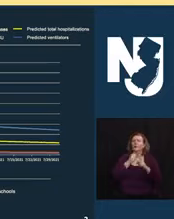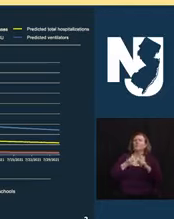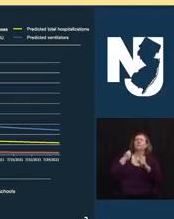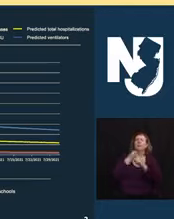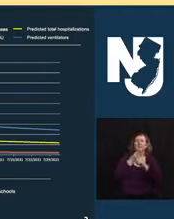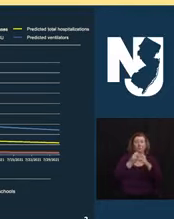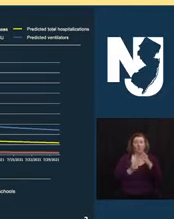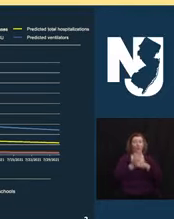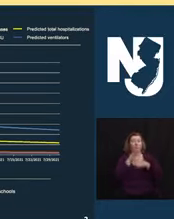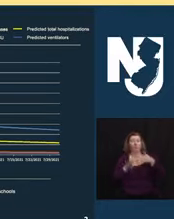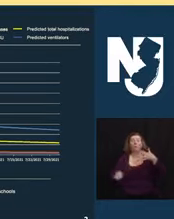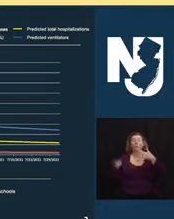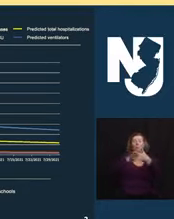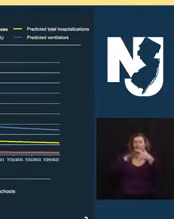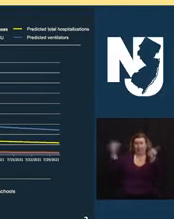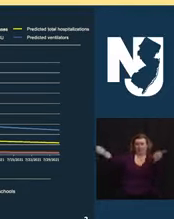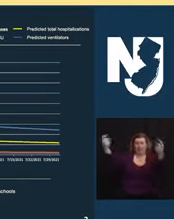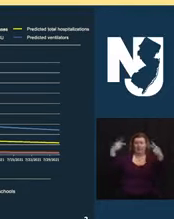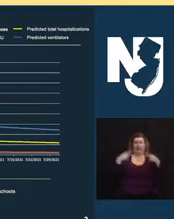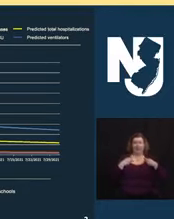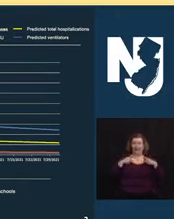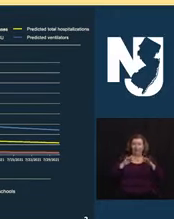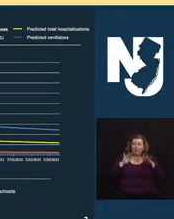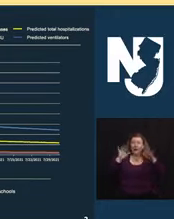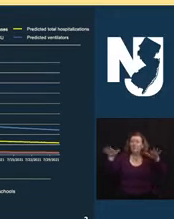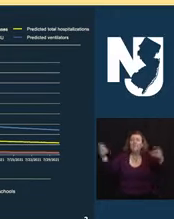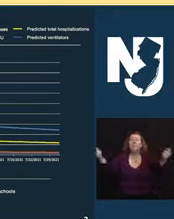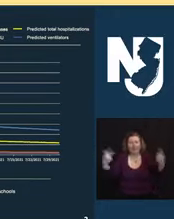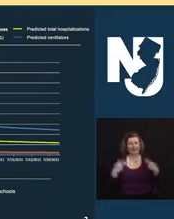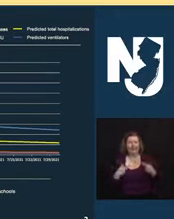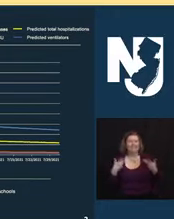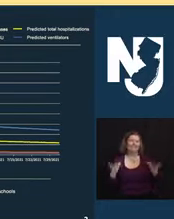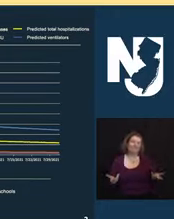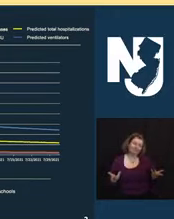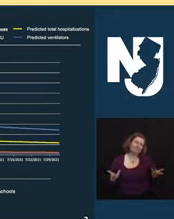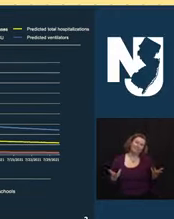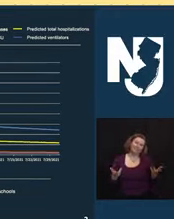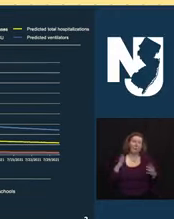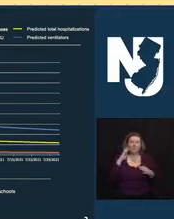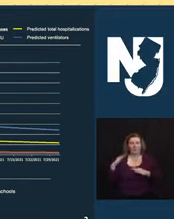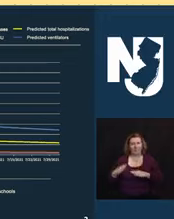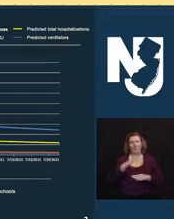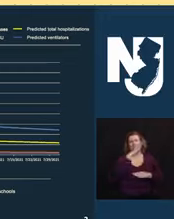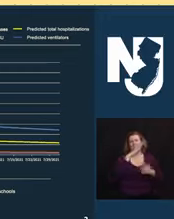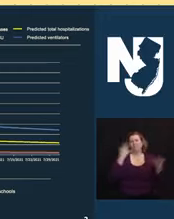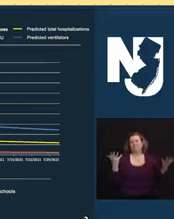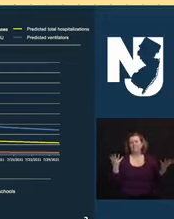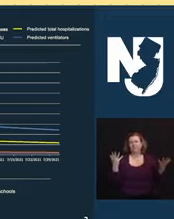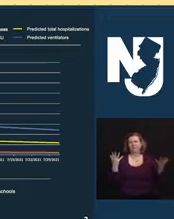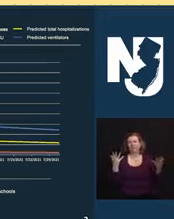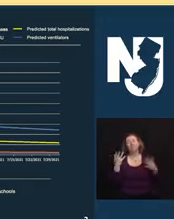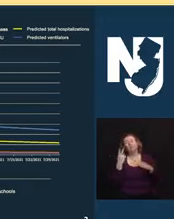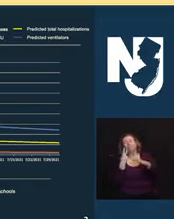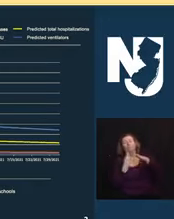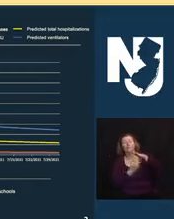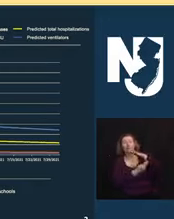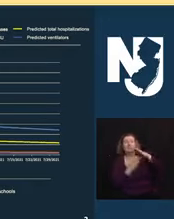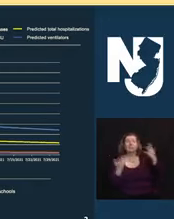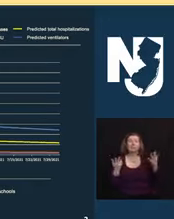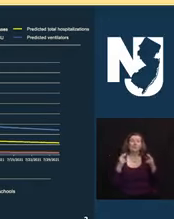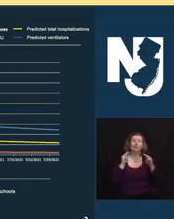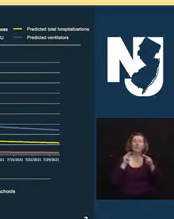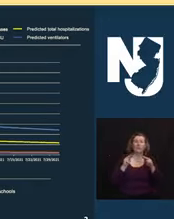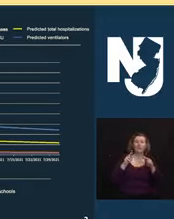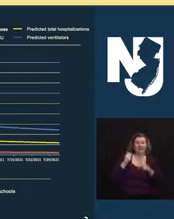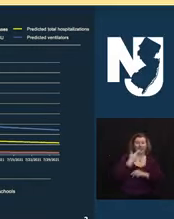our students are home. This model takes into account the expected increases in vaccination